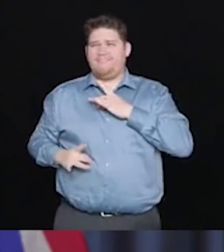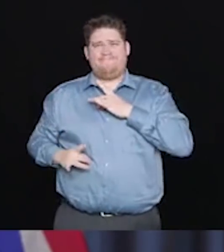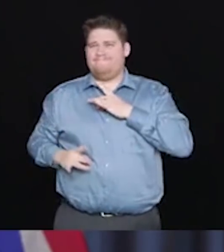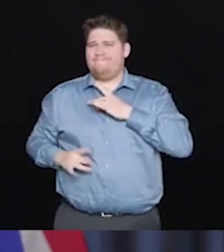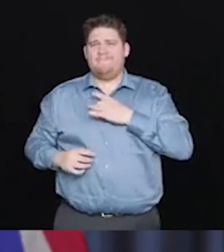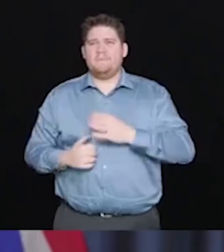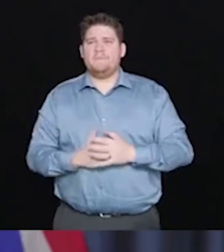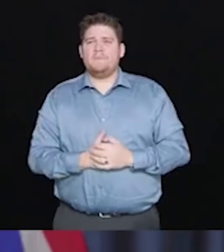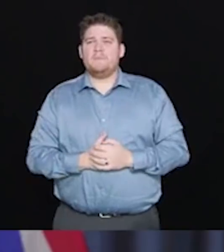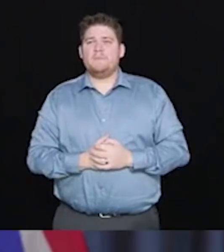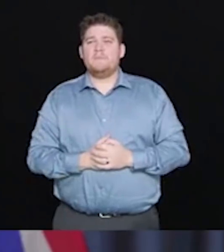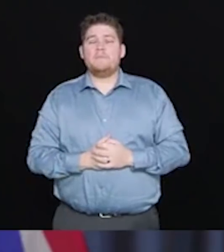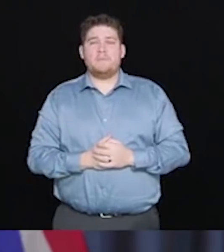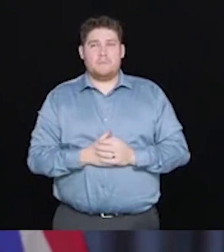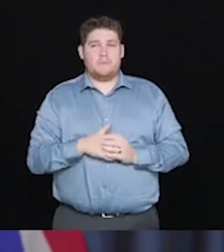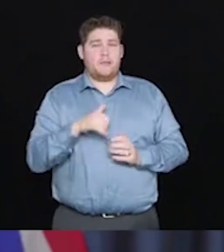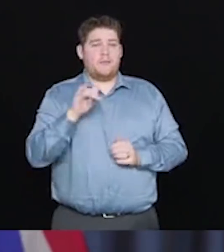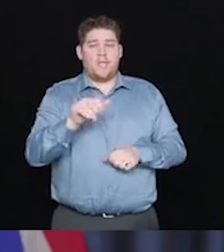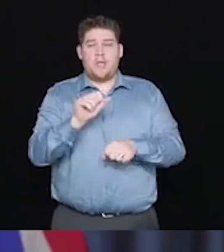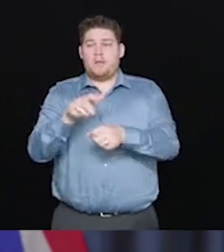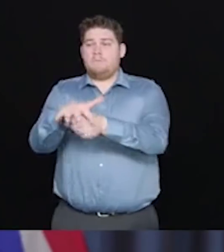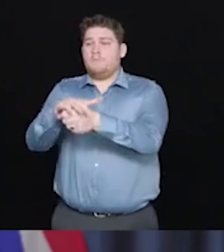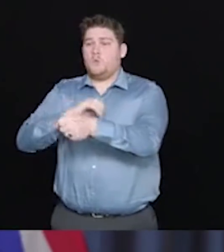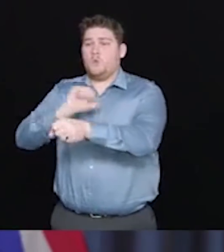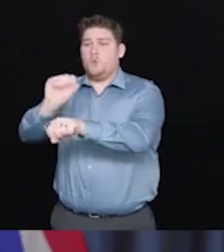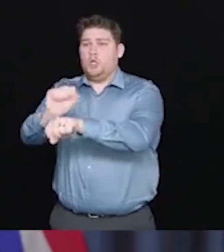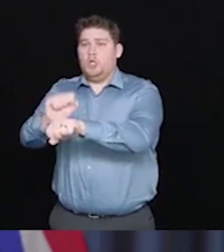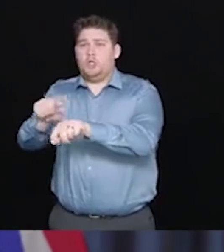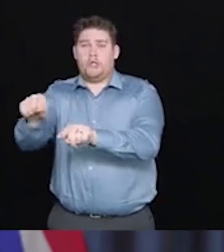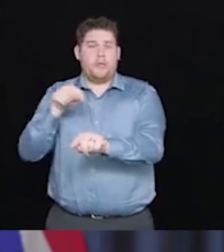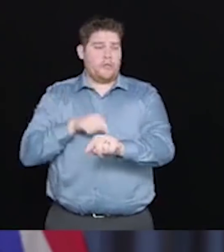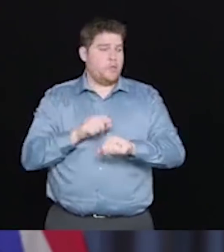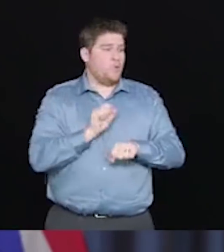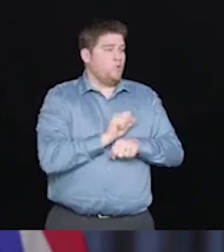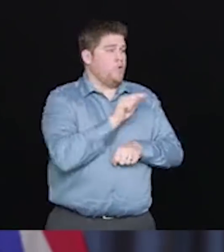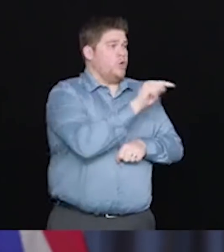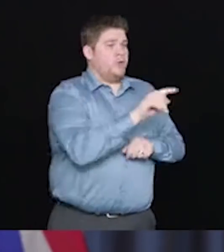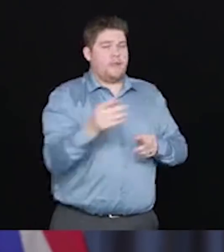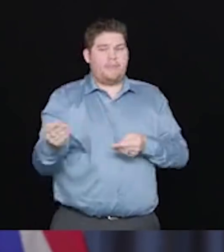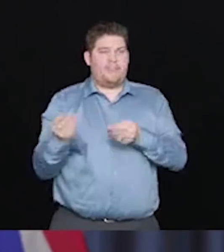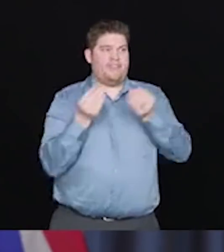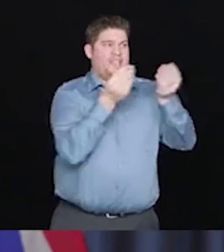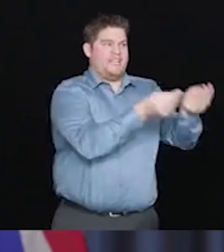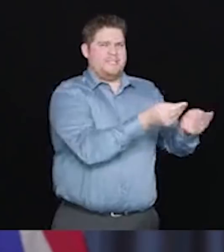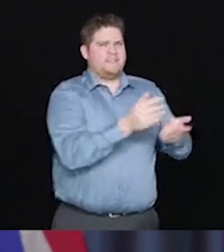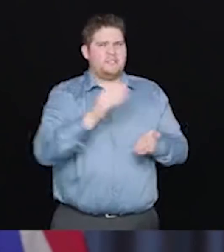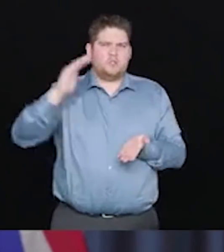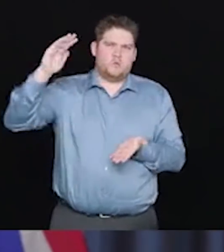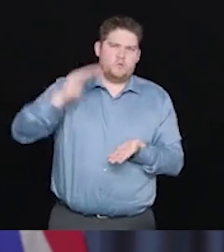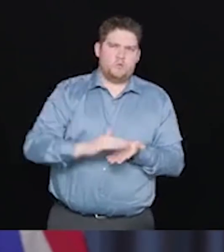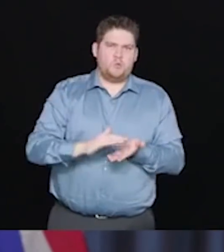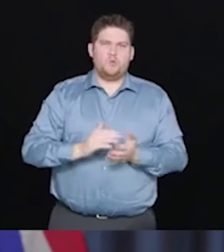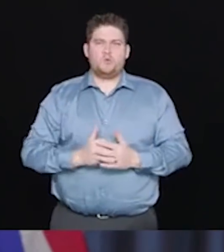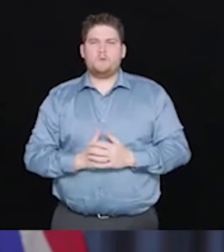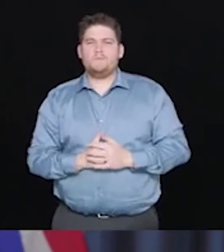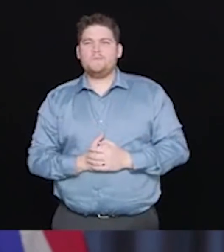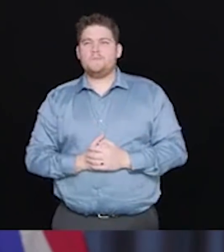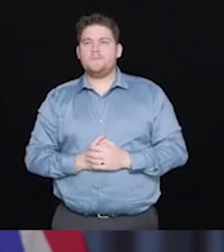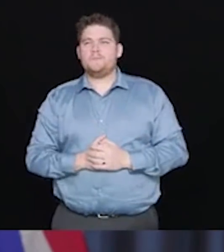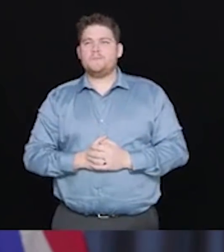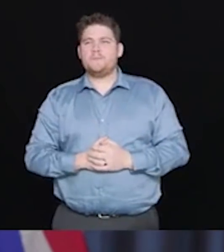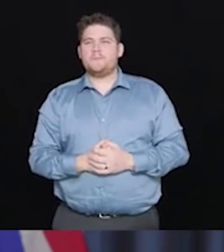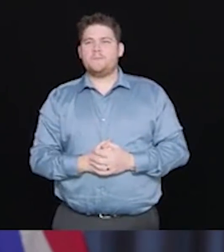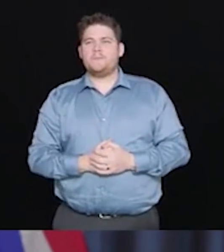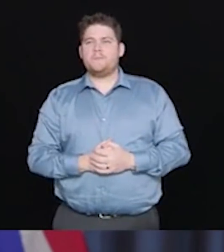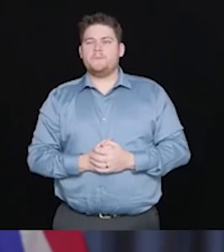The other thing that was announced earlier this morning, which you would have heard, is that Minister Farnworth has come out with a number